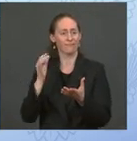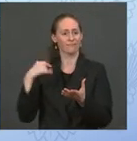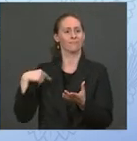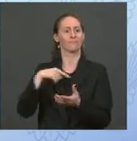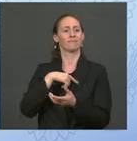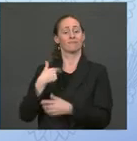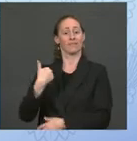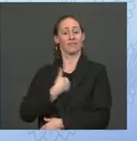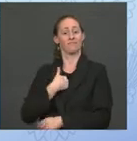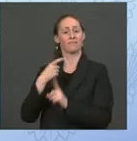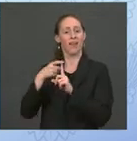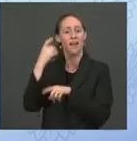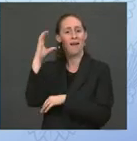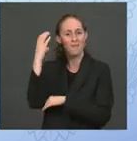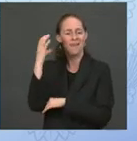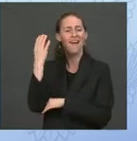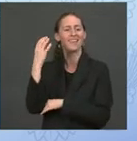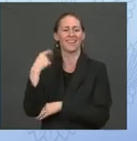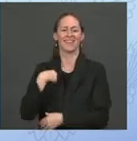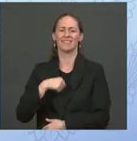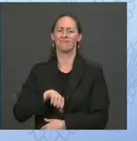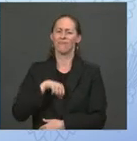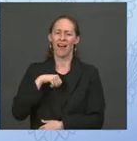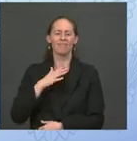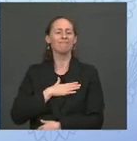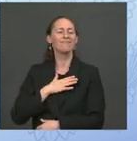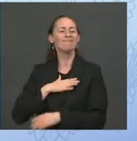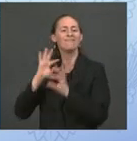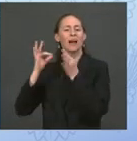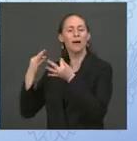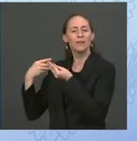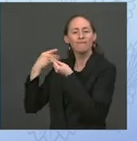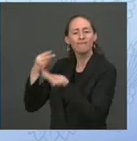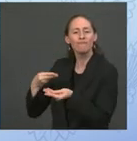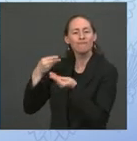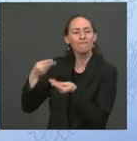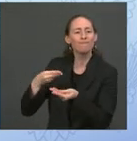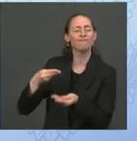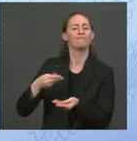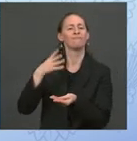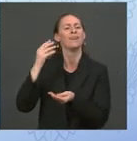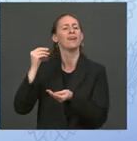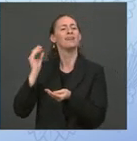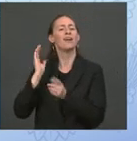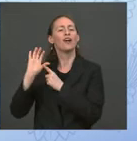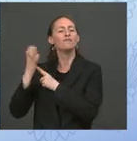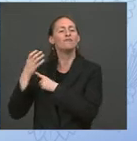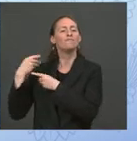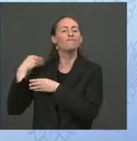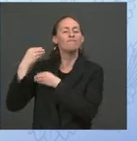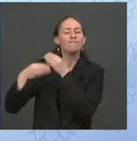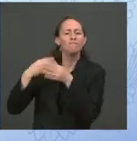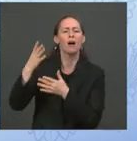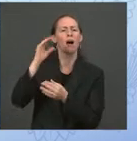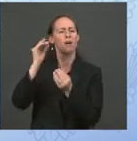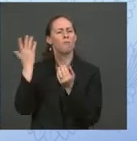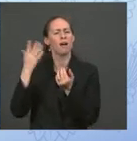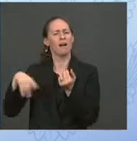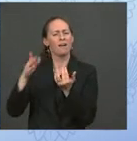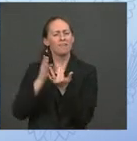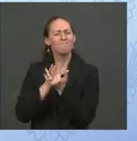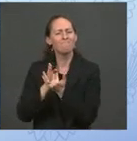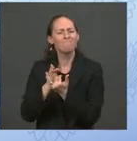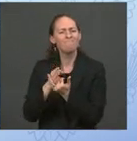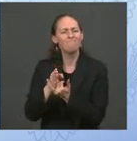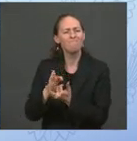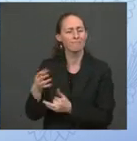I'm proud of my heritage, my roots, and my ancestors' resilience. I'm proud of this story. Today,